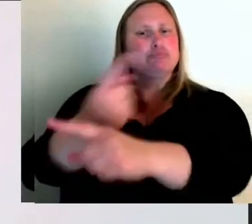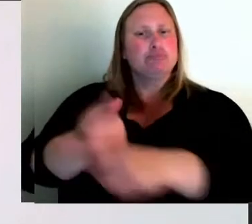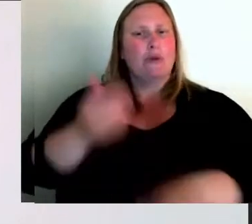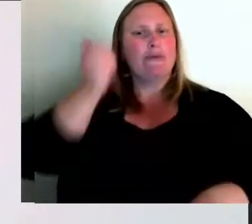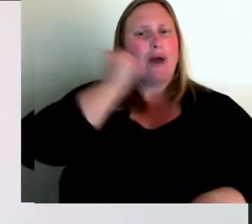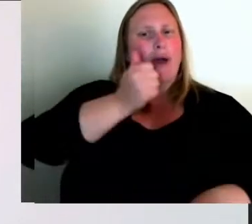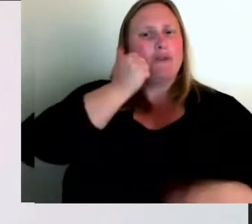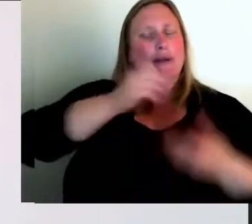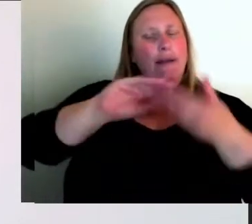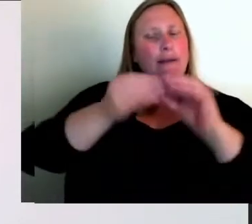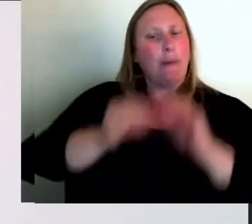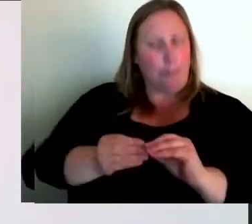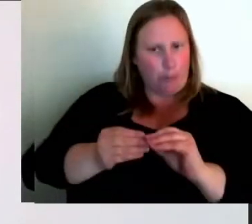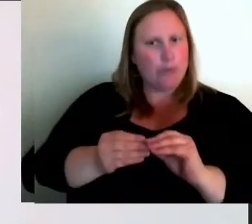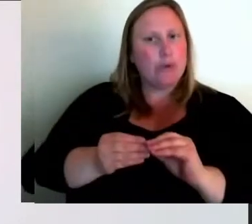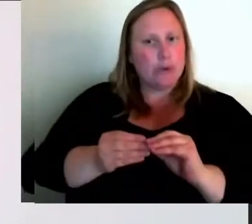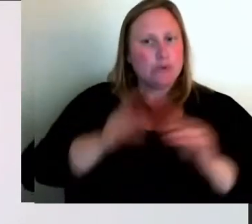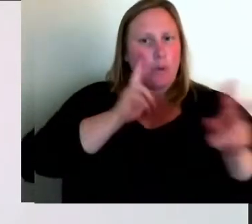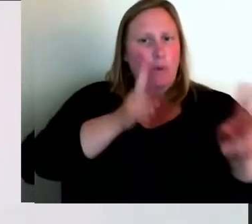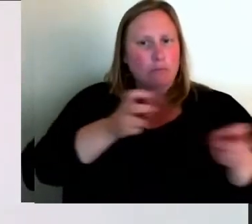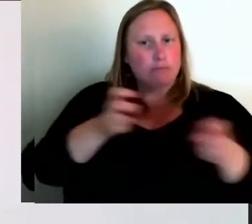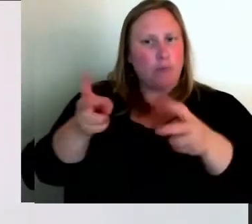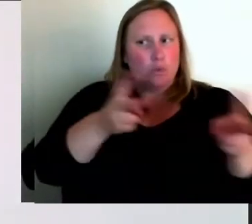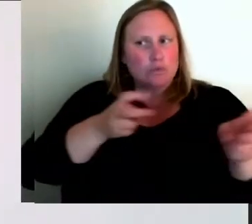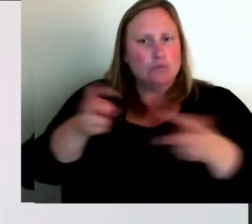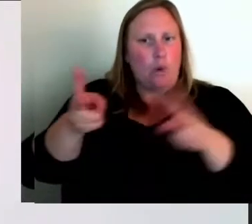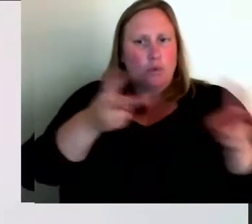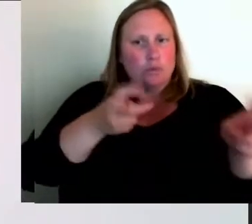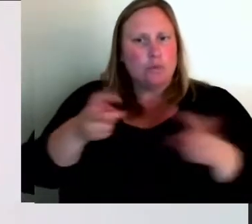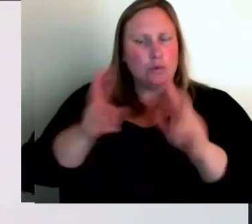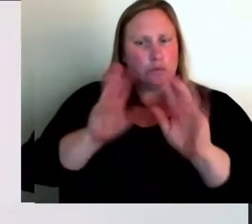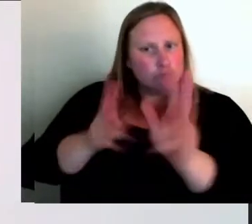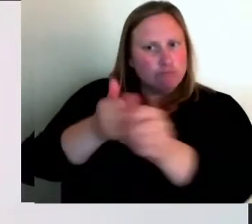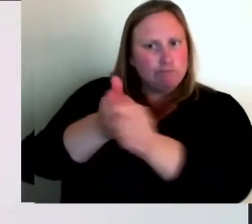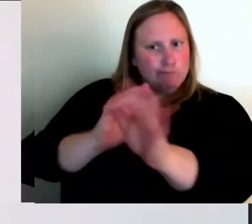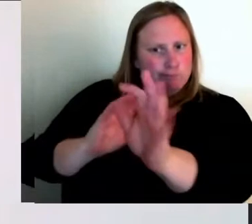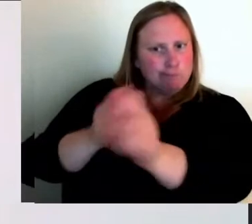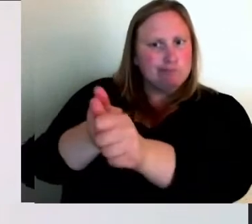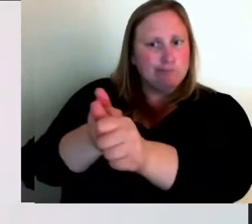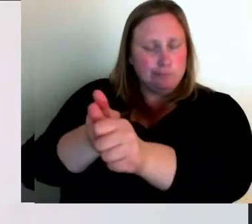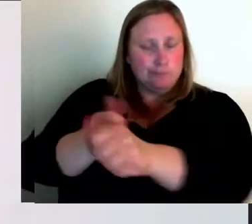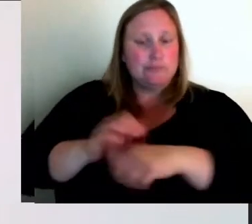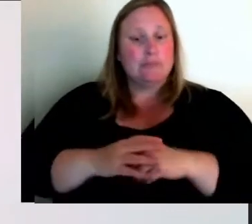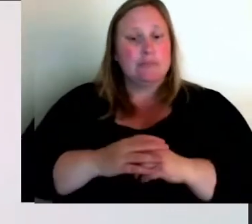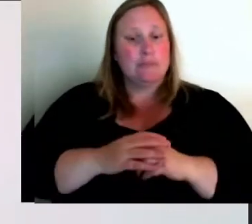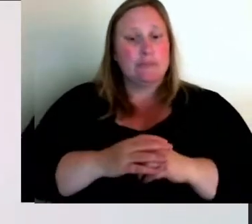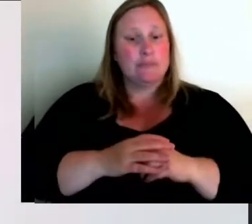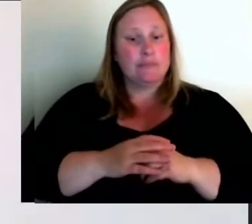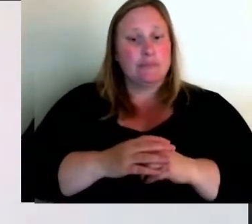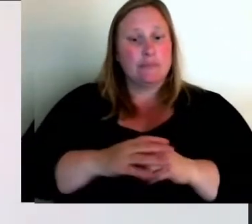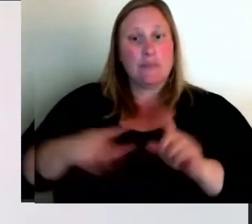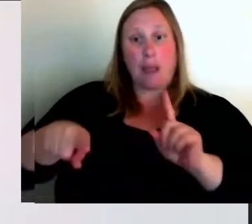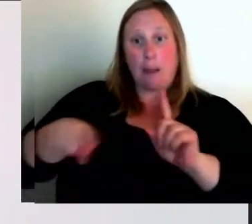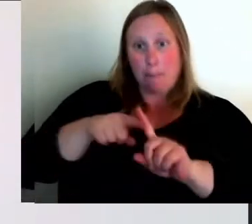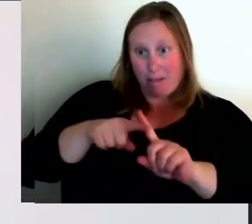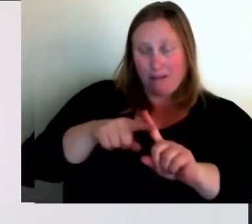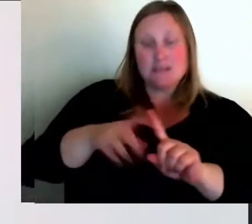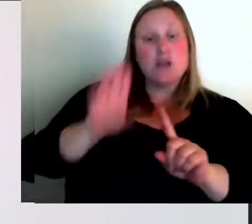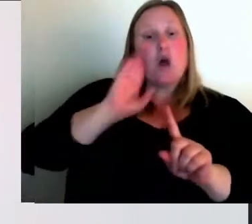across Wisconsin. As we move forward with these updates, we will also be moving to a 5-day per week schedule for our